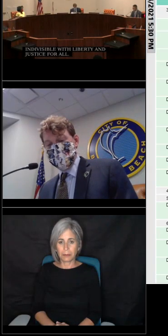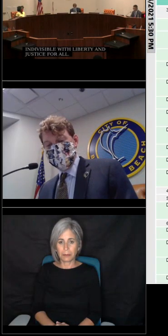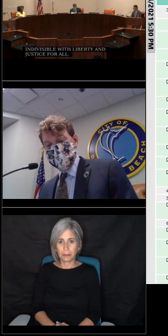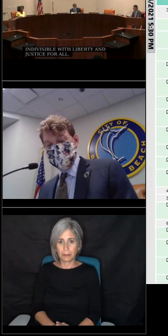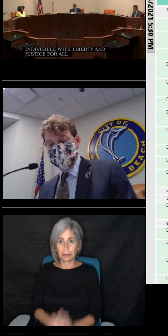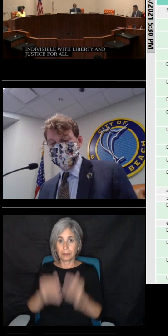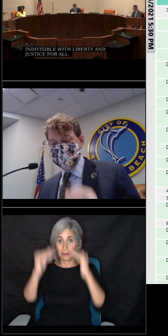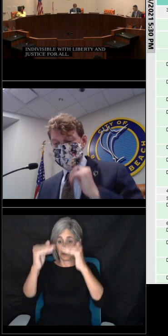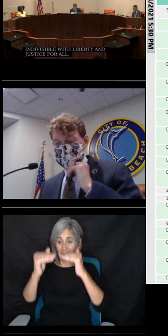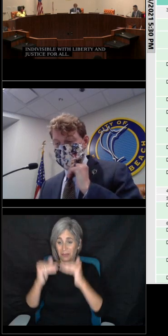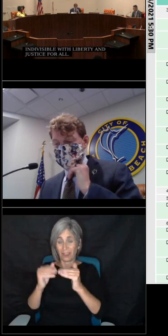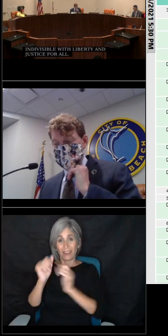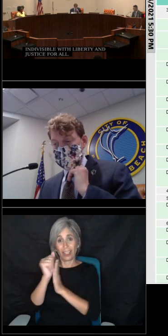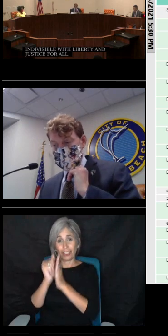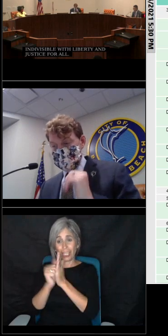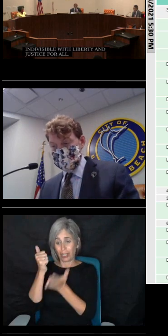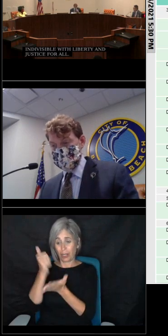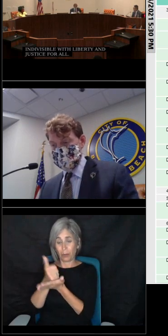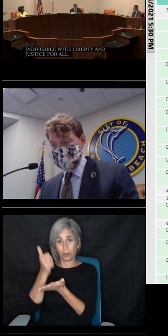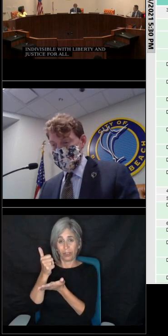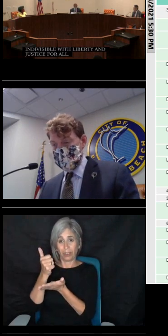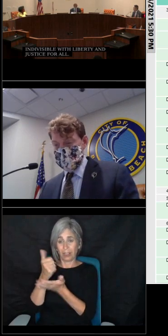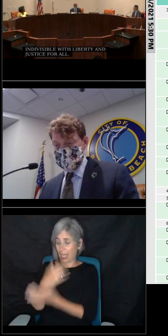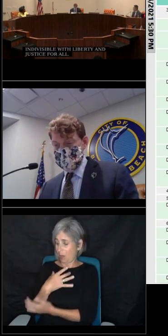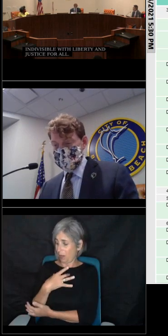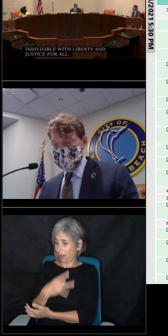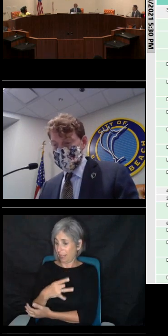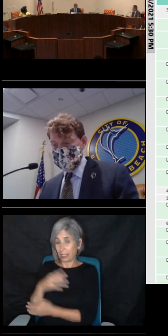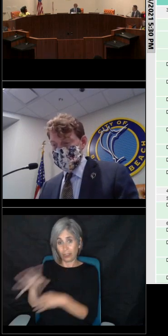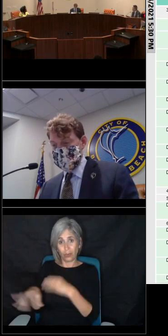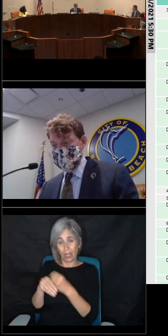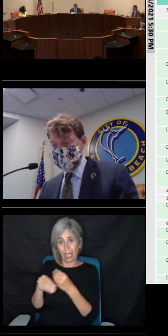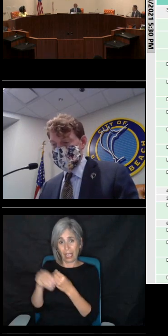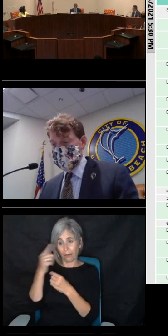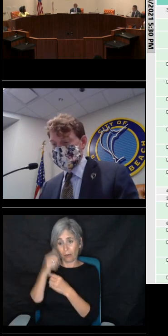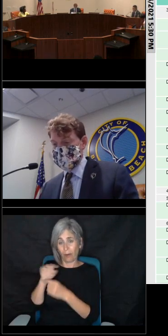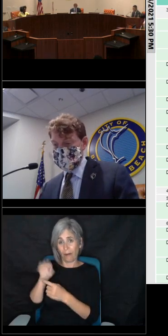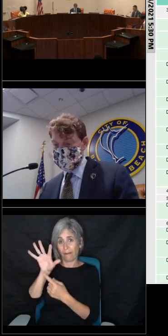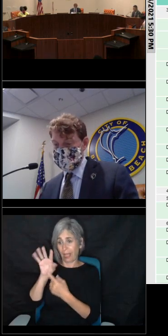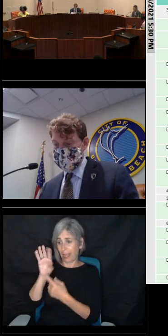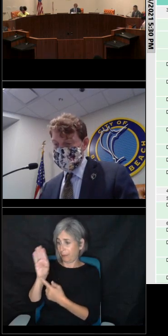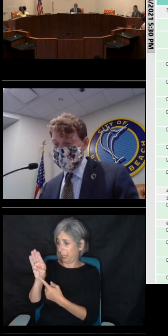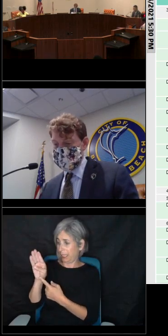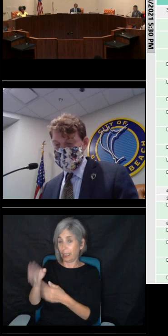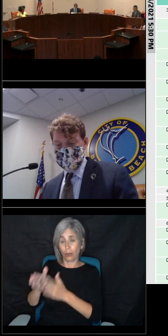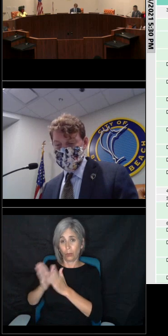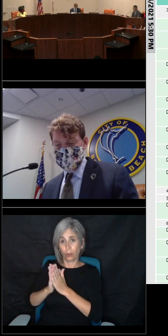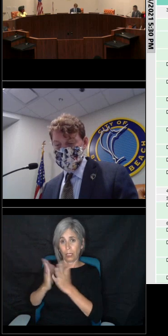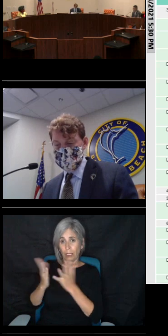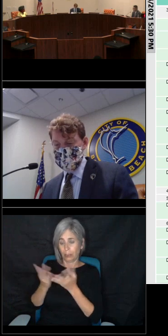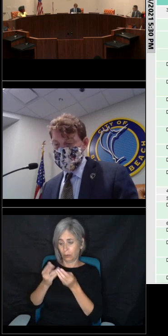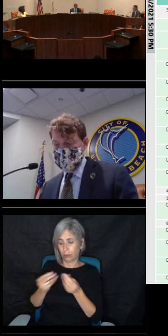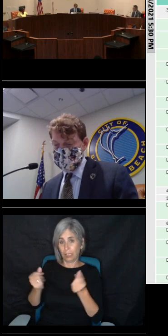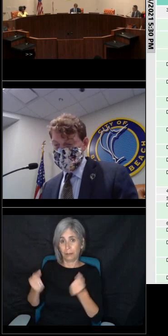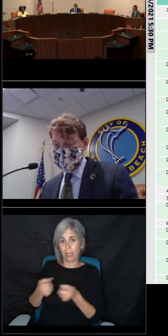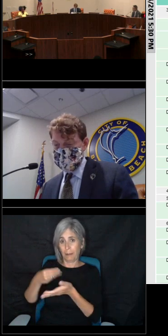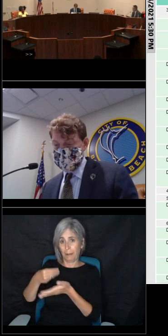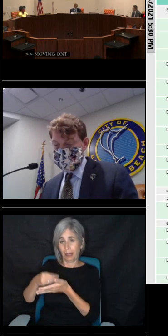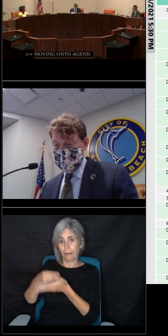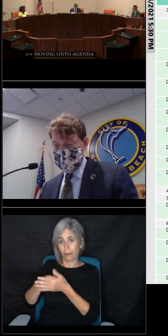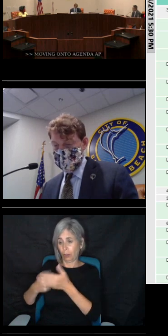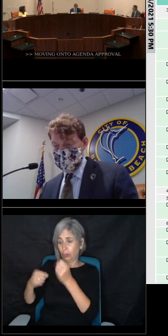Moving on to agenda approval, I'd like to add on for 5B a request to spend my community support funds